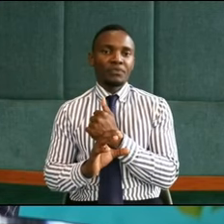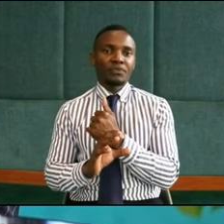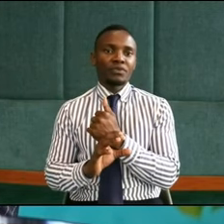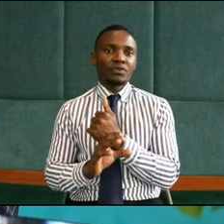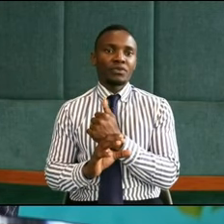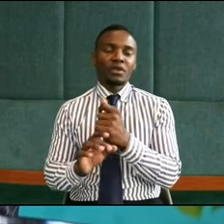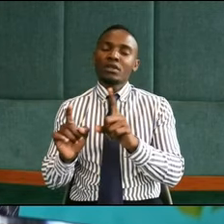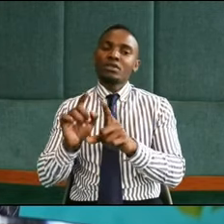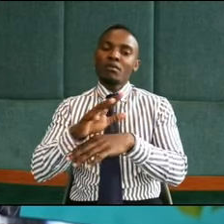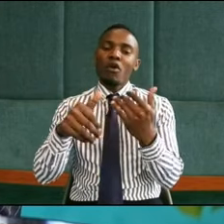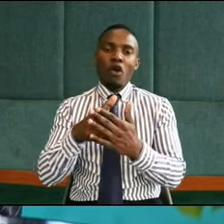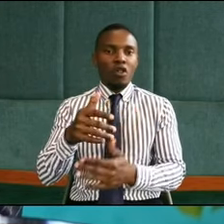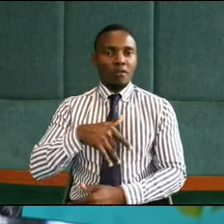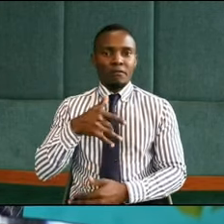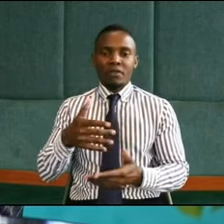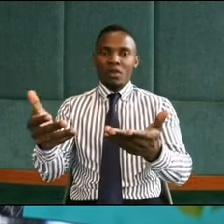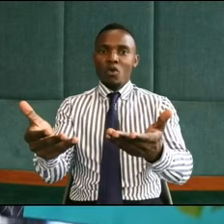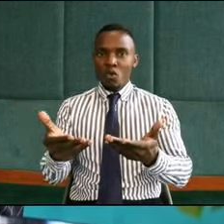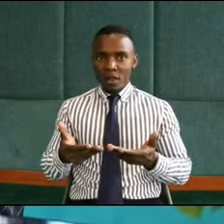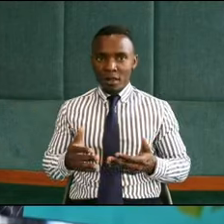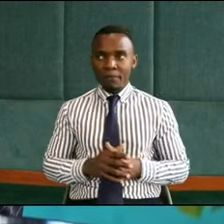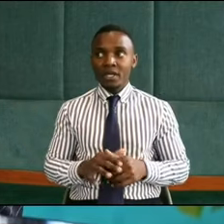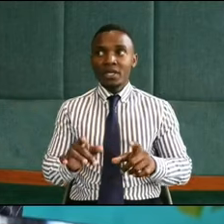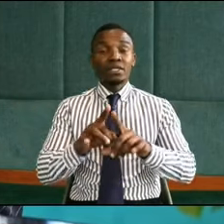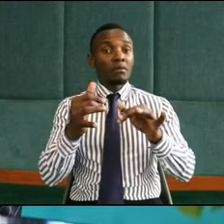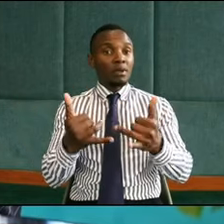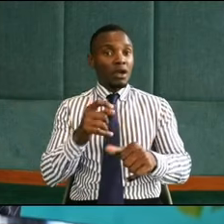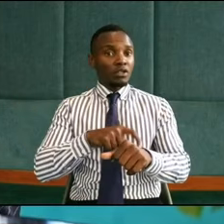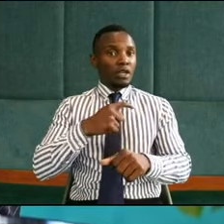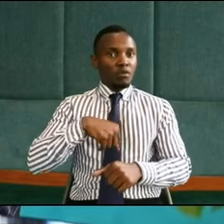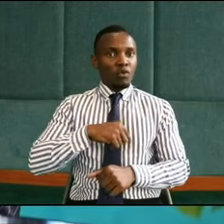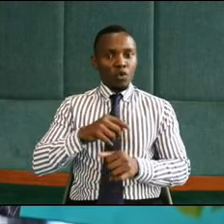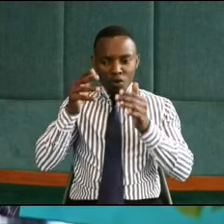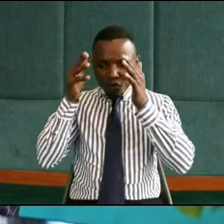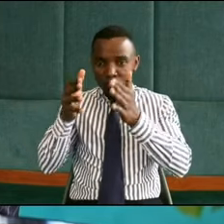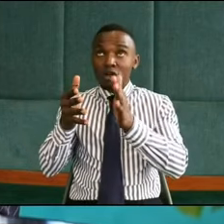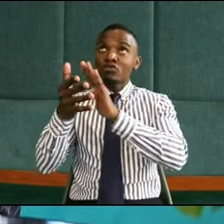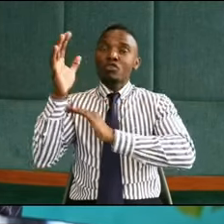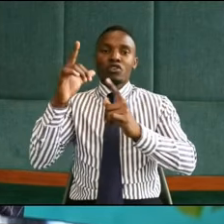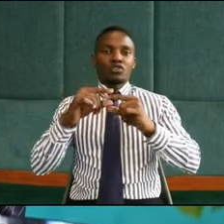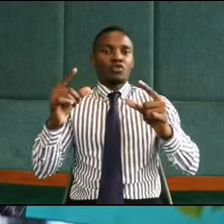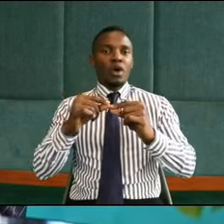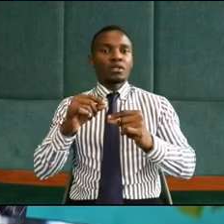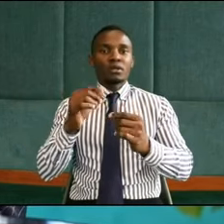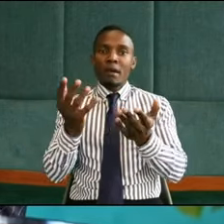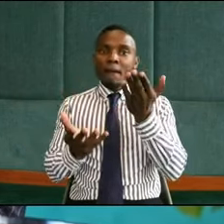we want to welcome you. And as we turn our attention to God's Word, may the Lord speak to our